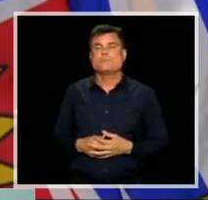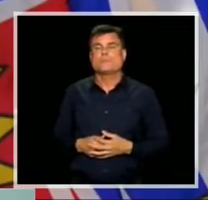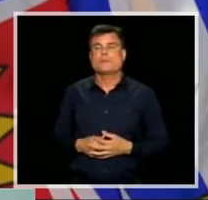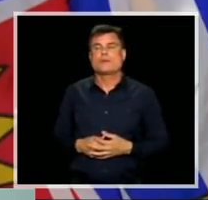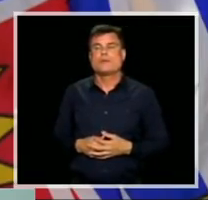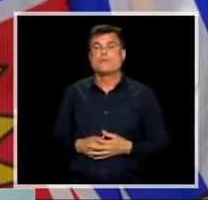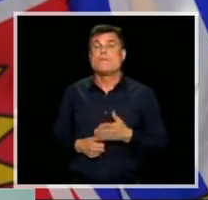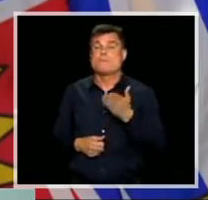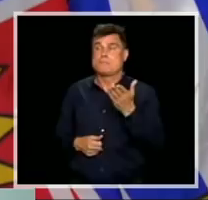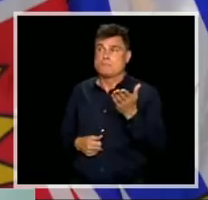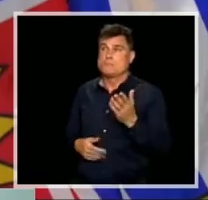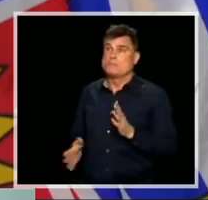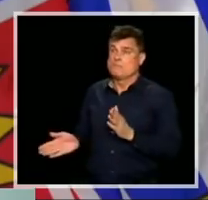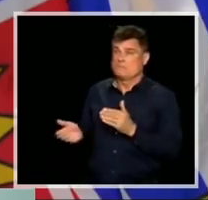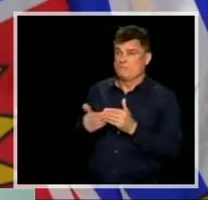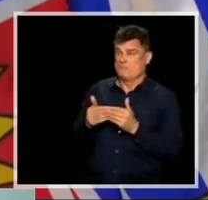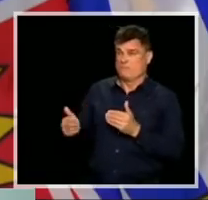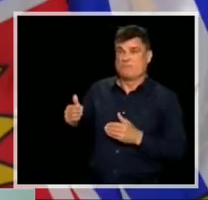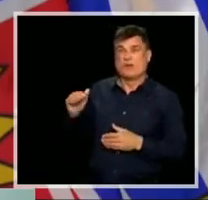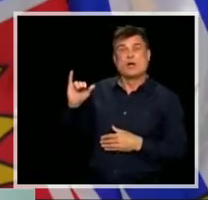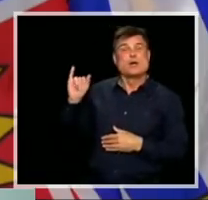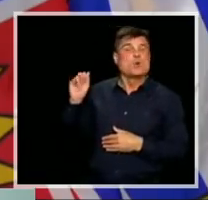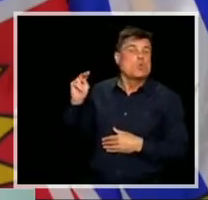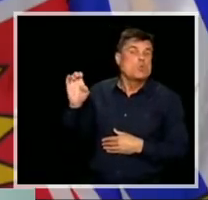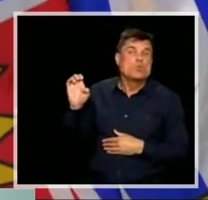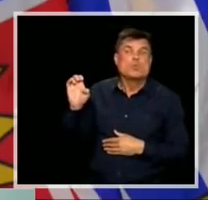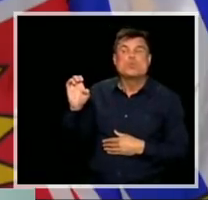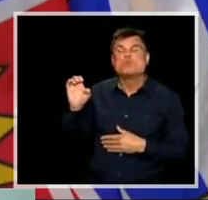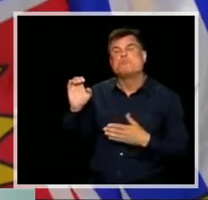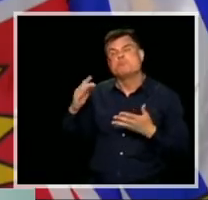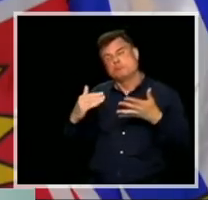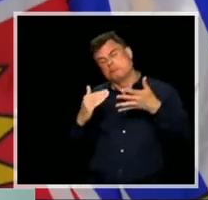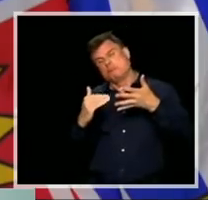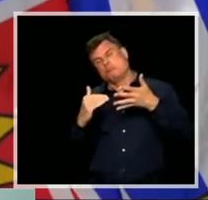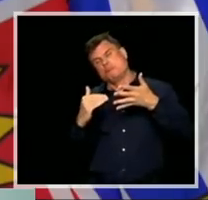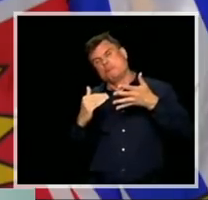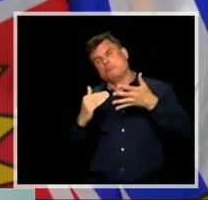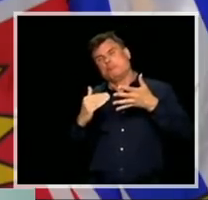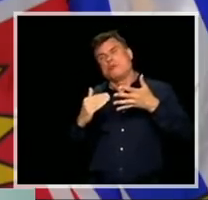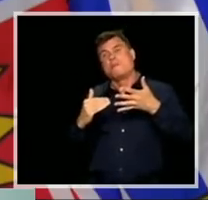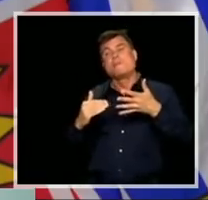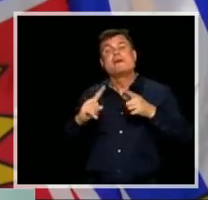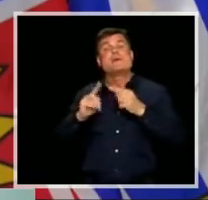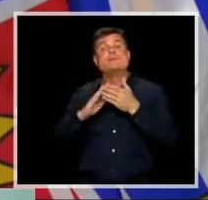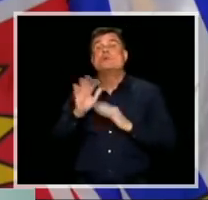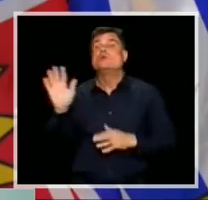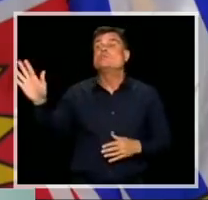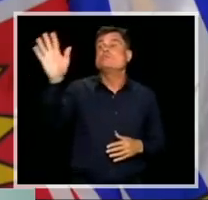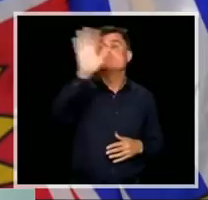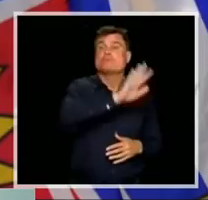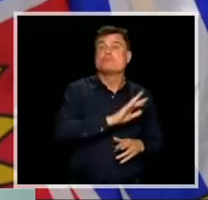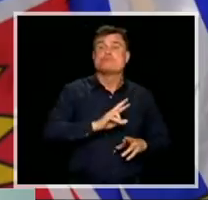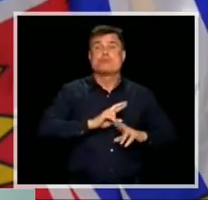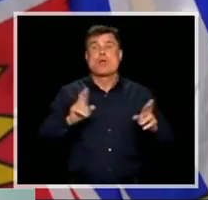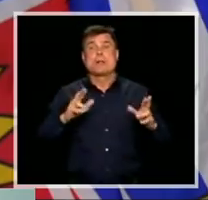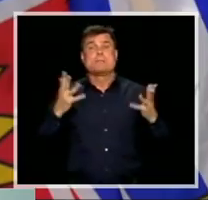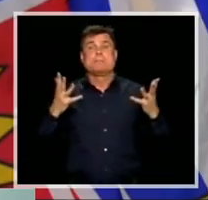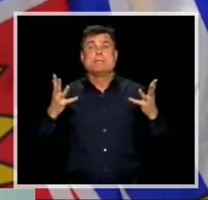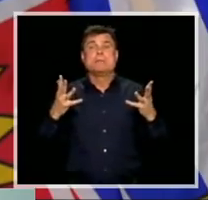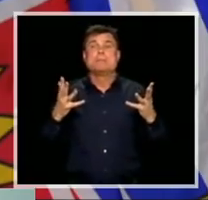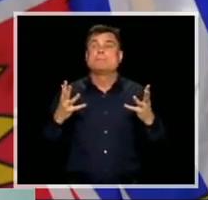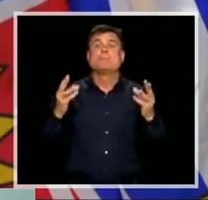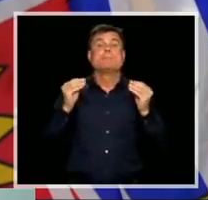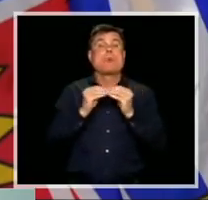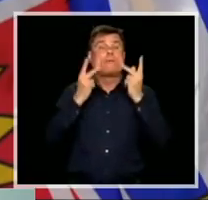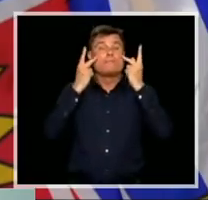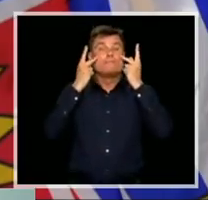physical distance, to clean their hands regularly, to cover their coughs and wear a non-medical mask in some